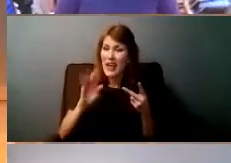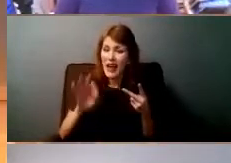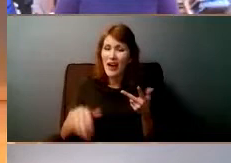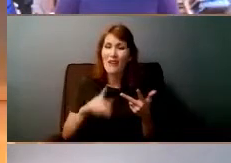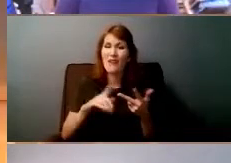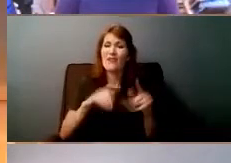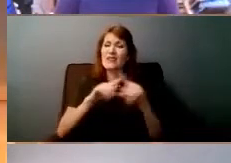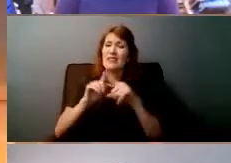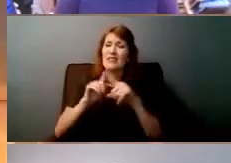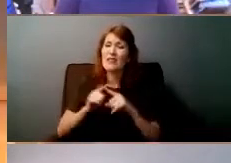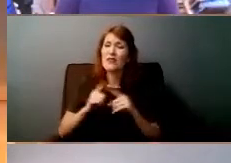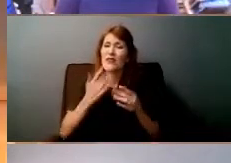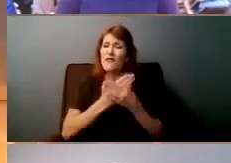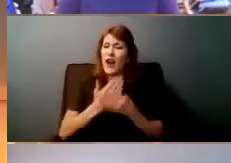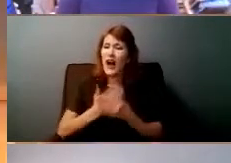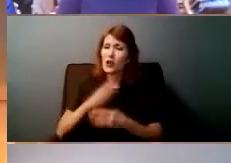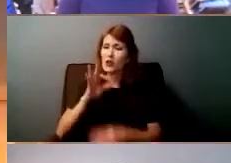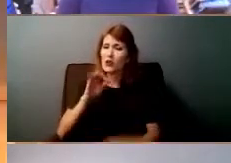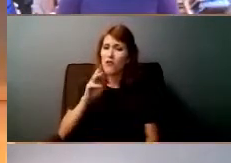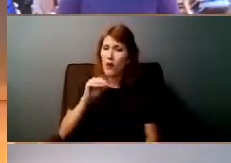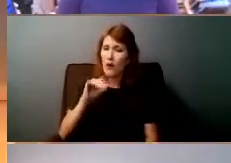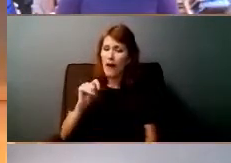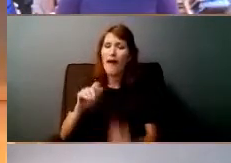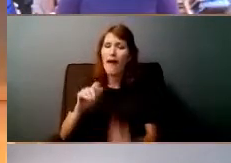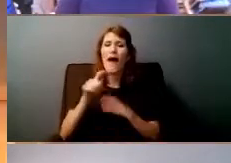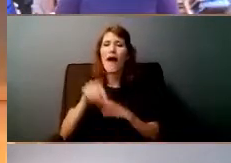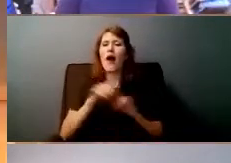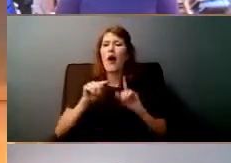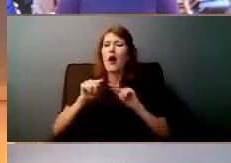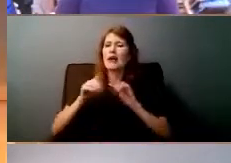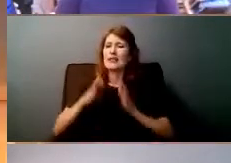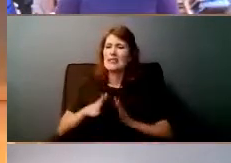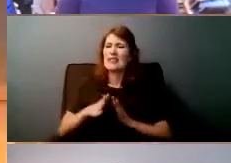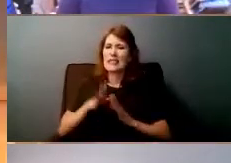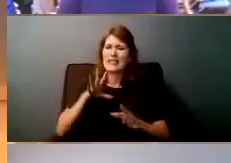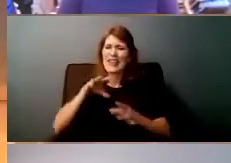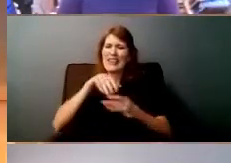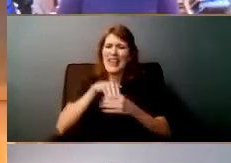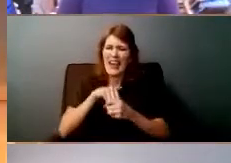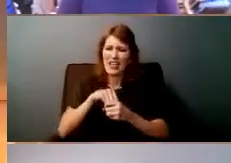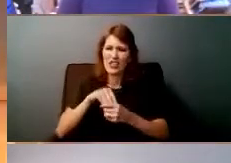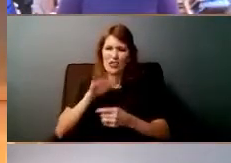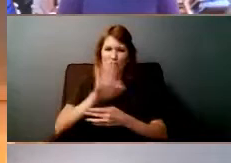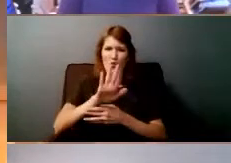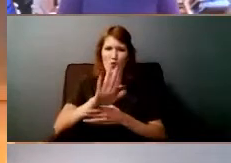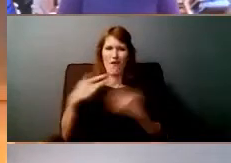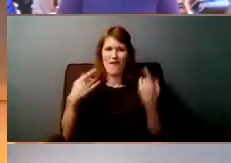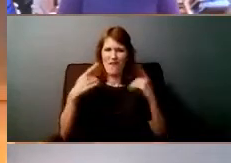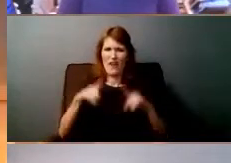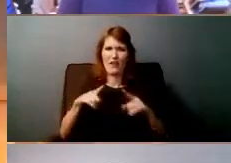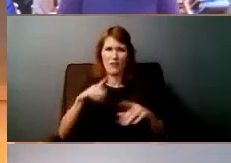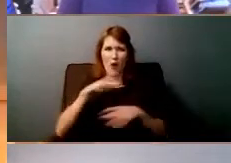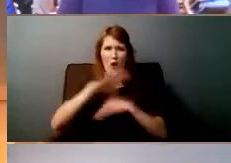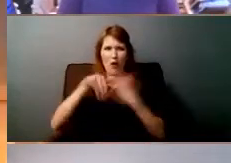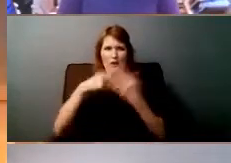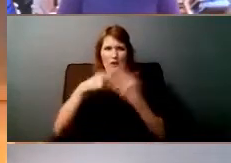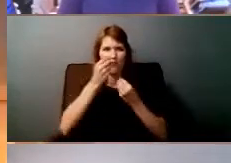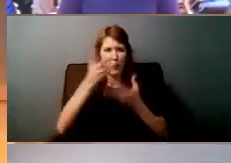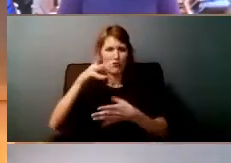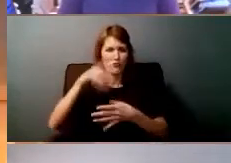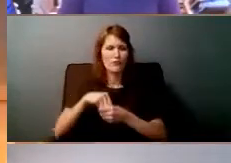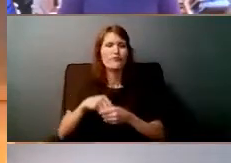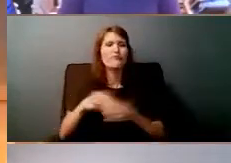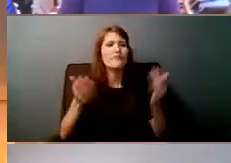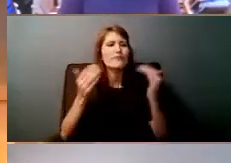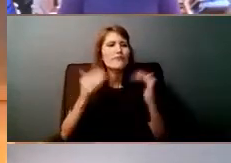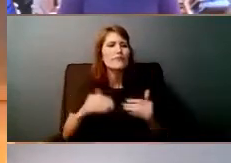out there? How are the attendees actually engaging with the content of your event? Next, how do the speakers and special guests gain access to